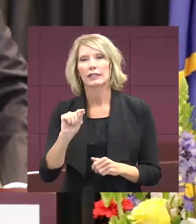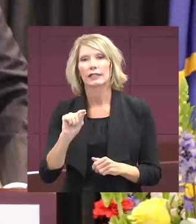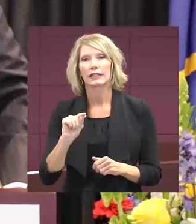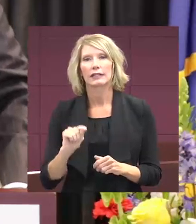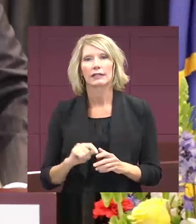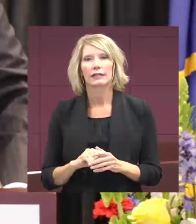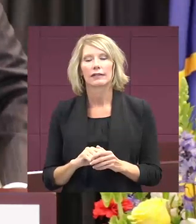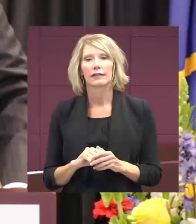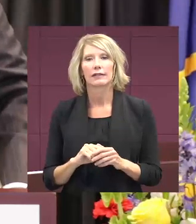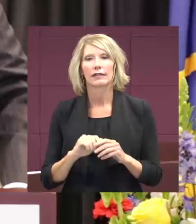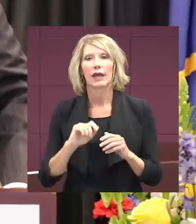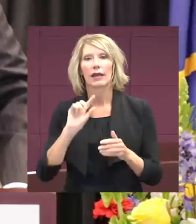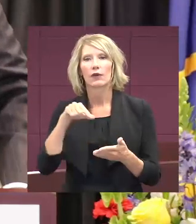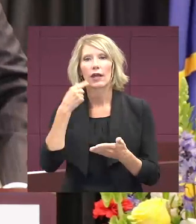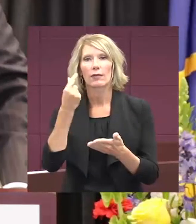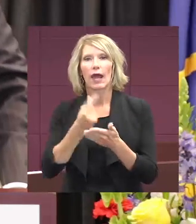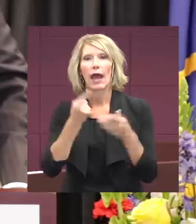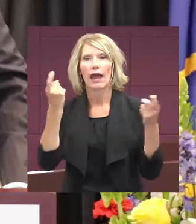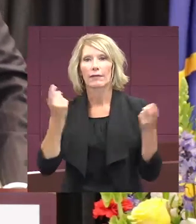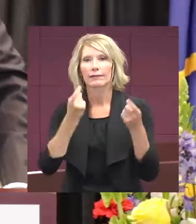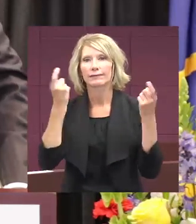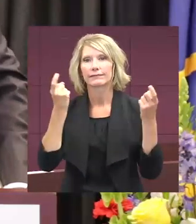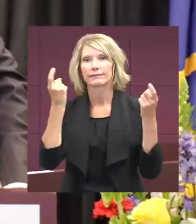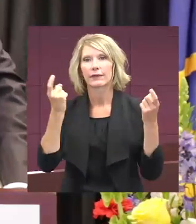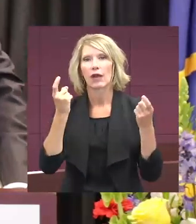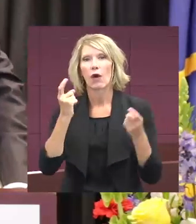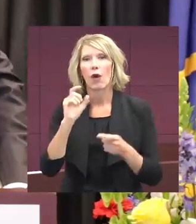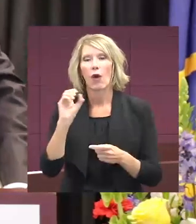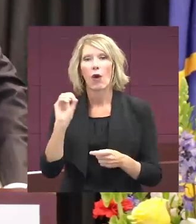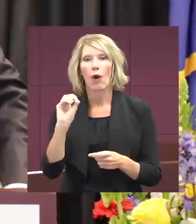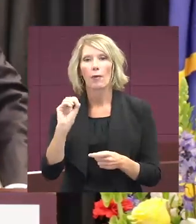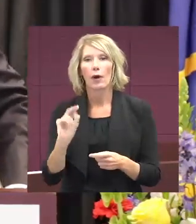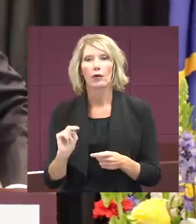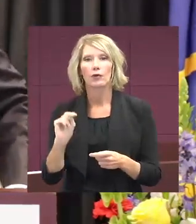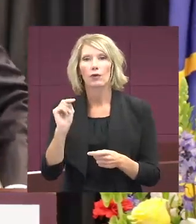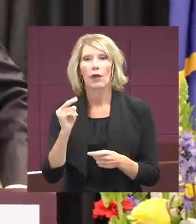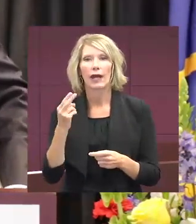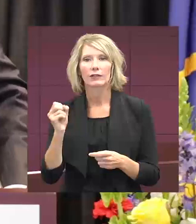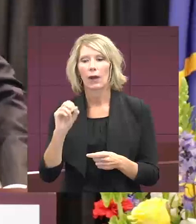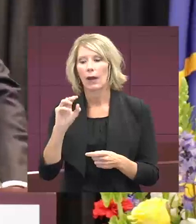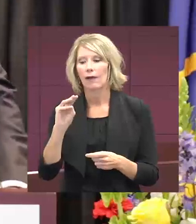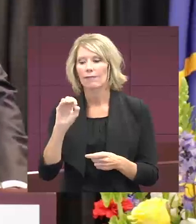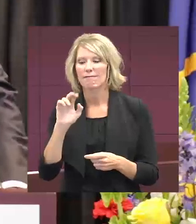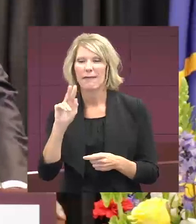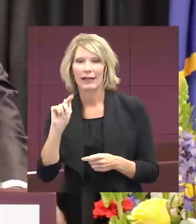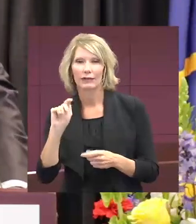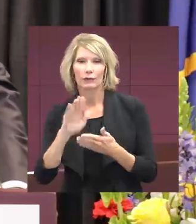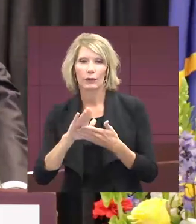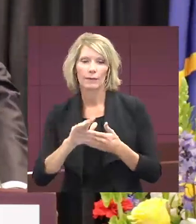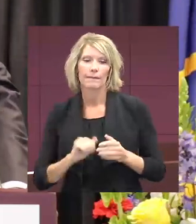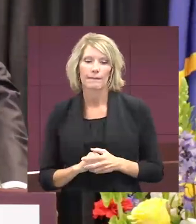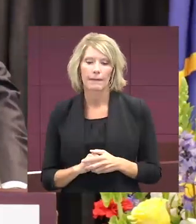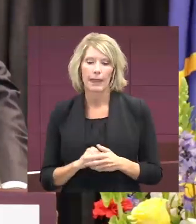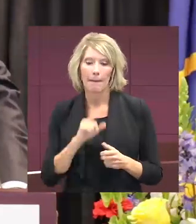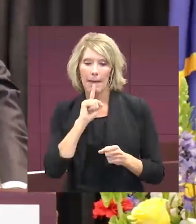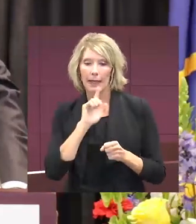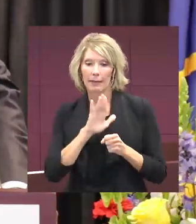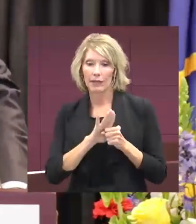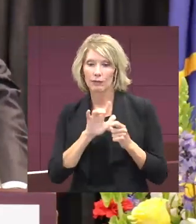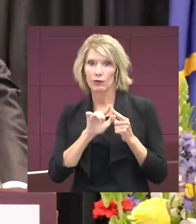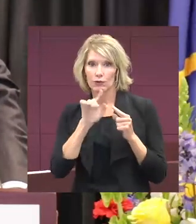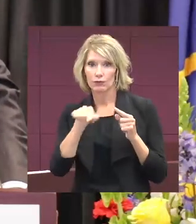2020 commencement exercise of Omaha North High Magnet School. My commitment to the